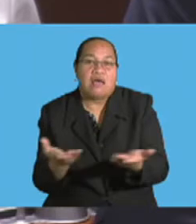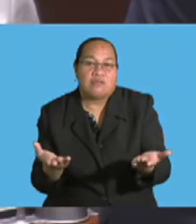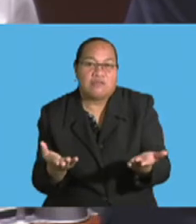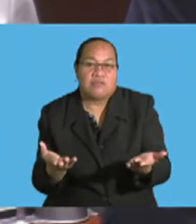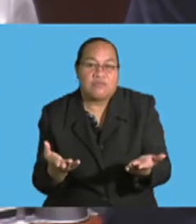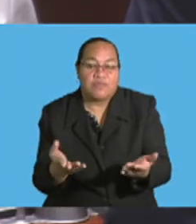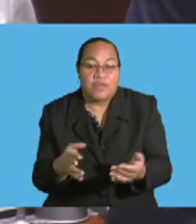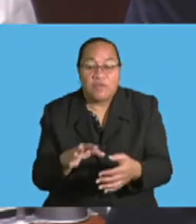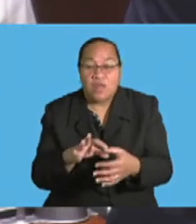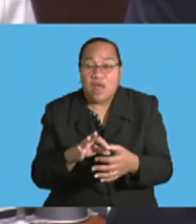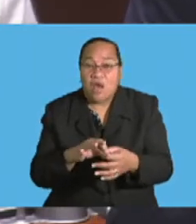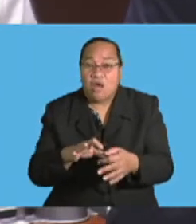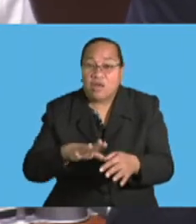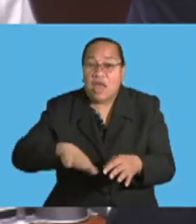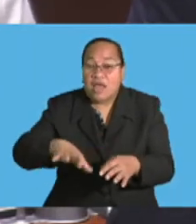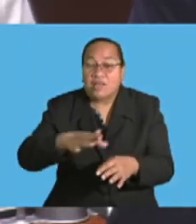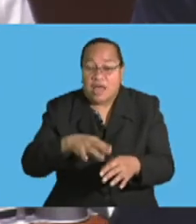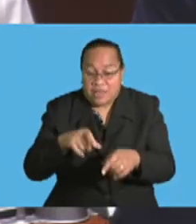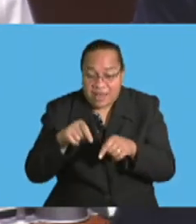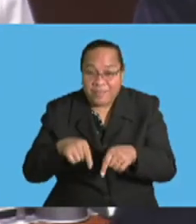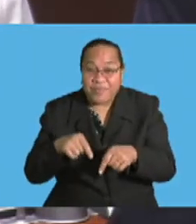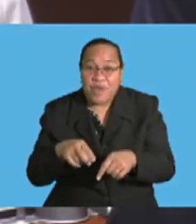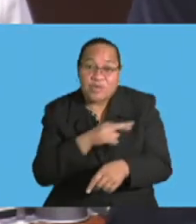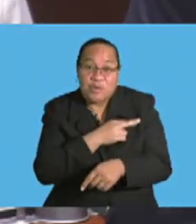are further areas of the responsibilities.